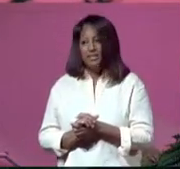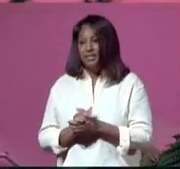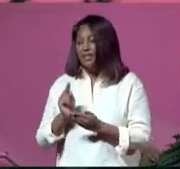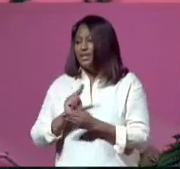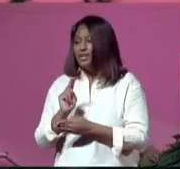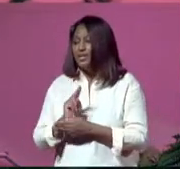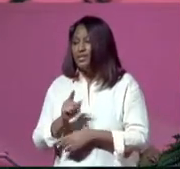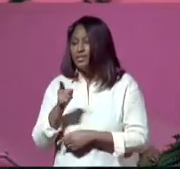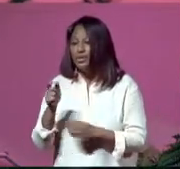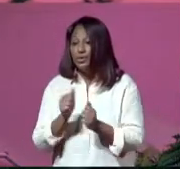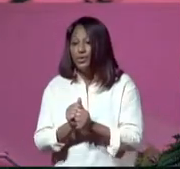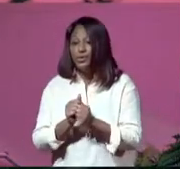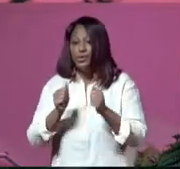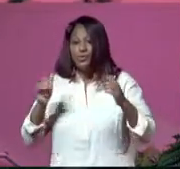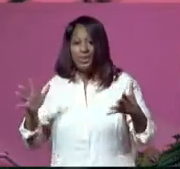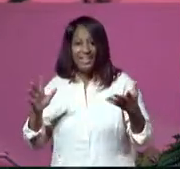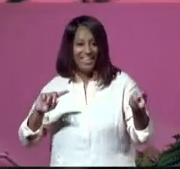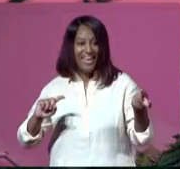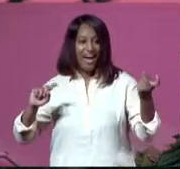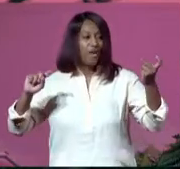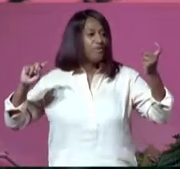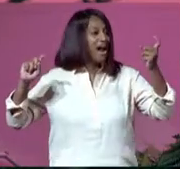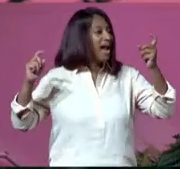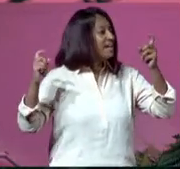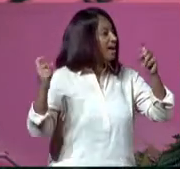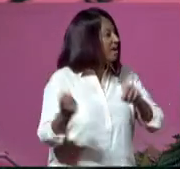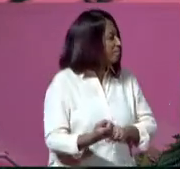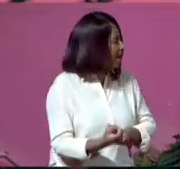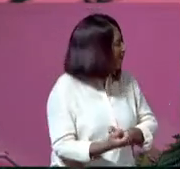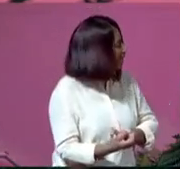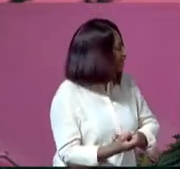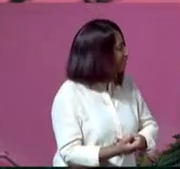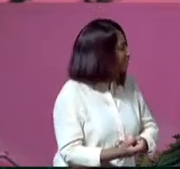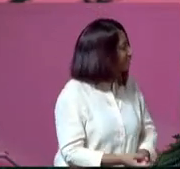you without a changed you.